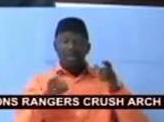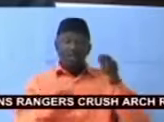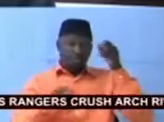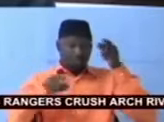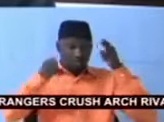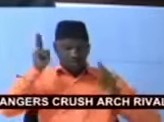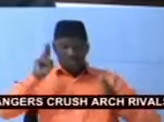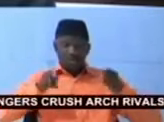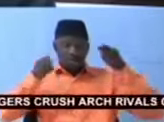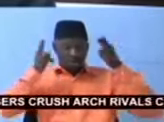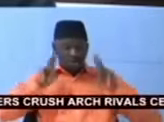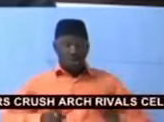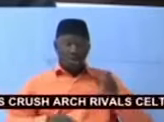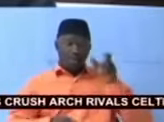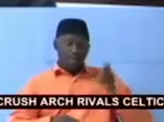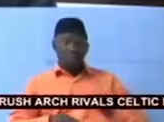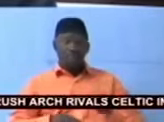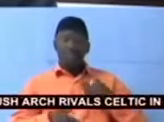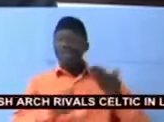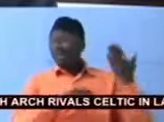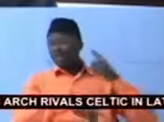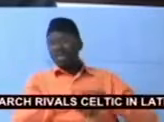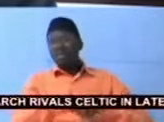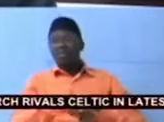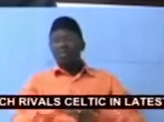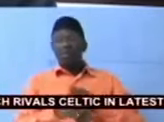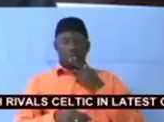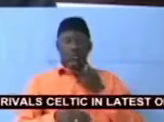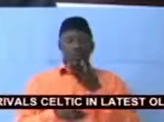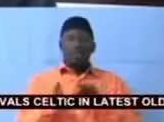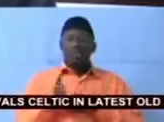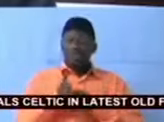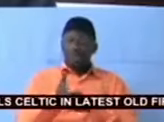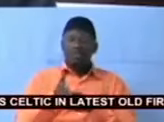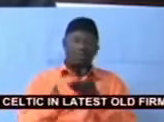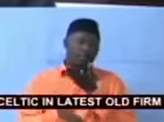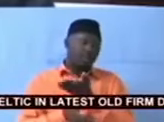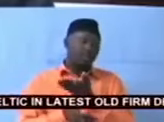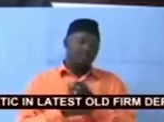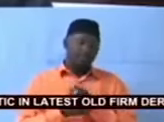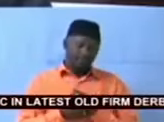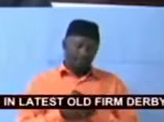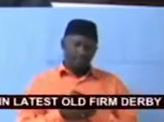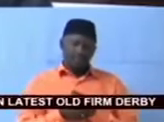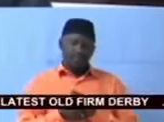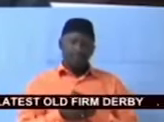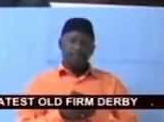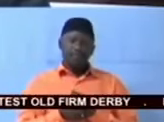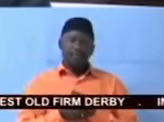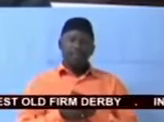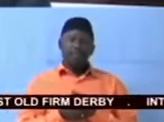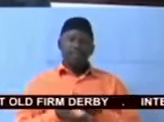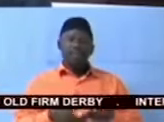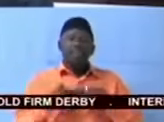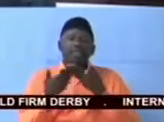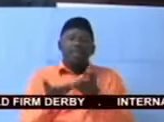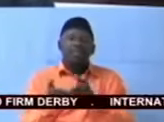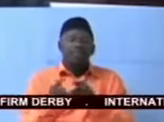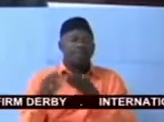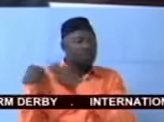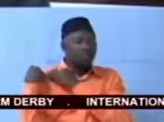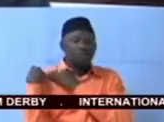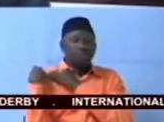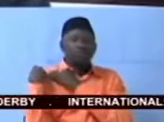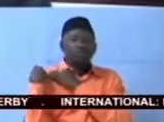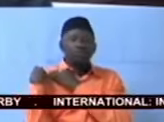kilifa gi nga xamne moy jité won ci walu até bi ci jëmono bu nga xam mo ñu gëna match ci liggéey bi, is tasked with the responsibility of assigning files